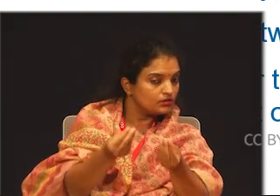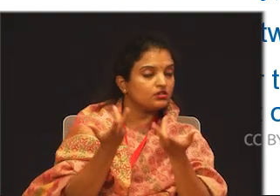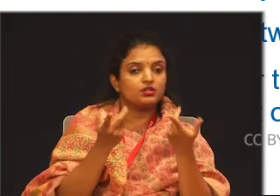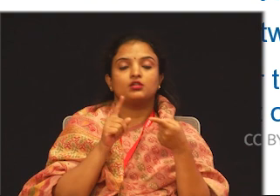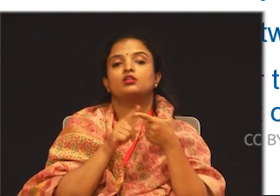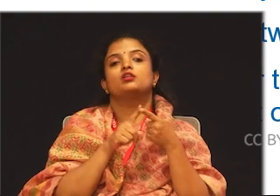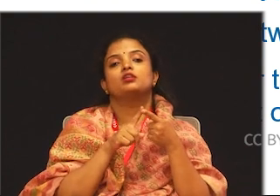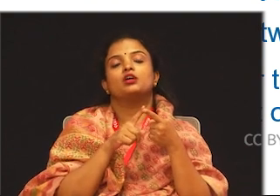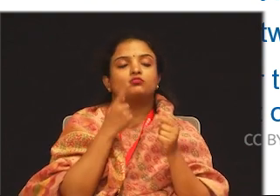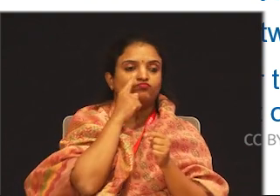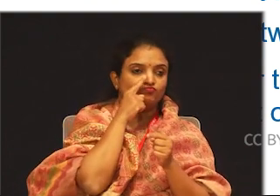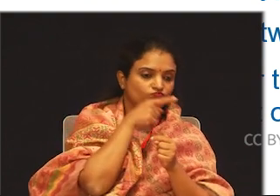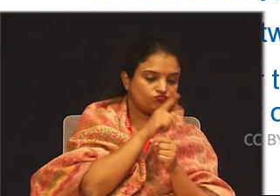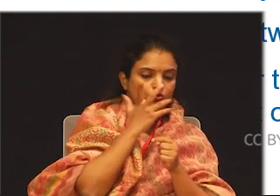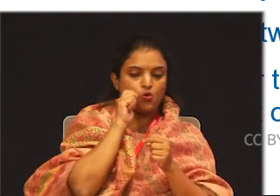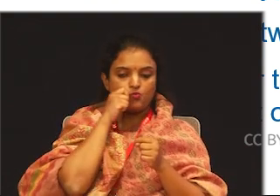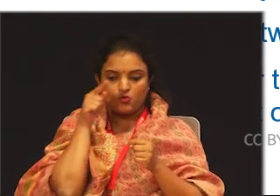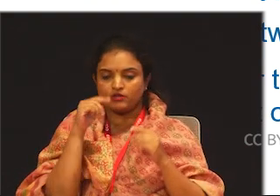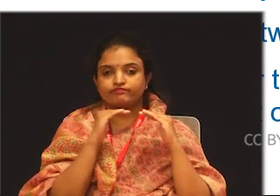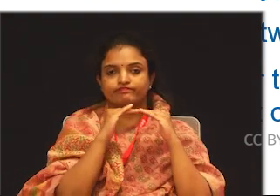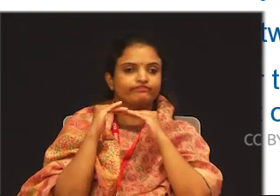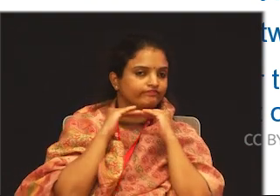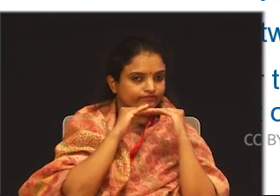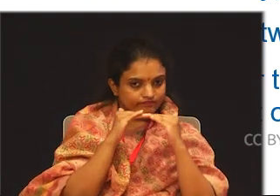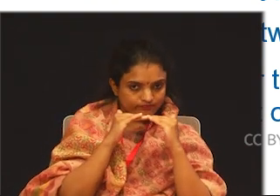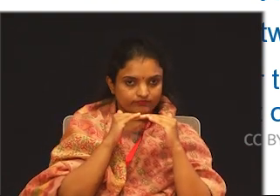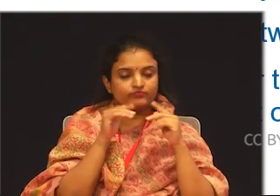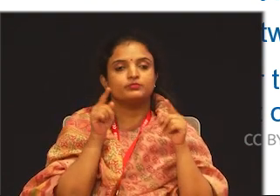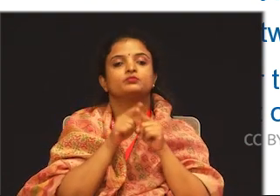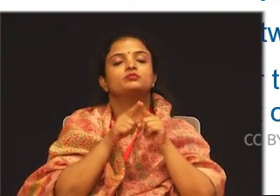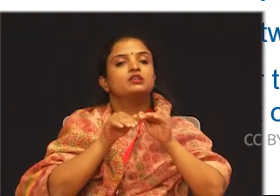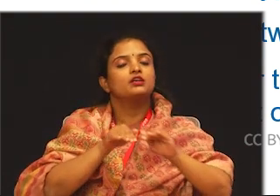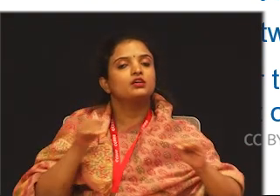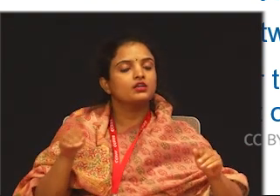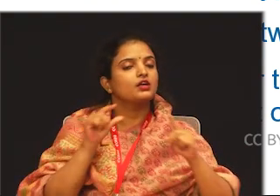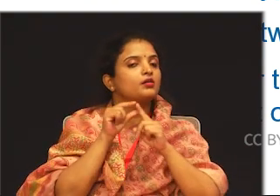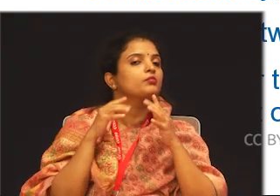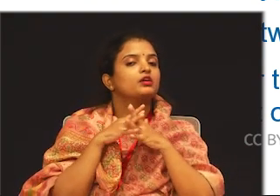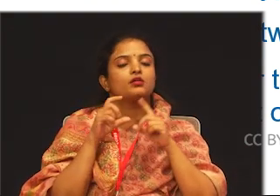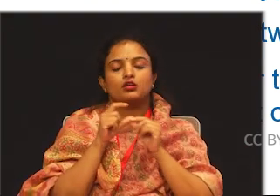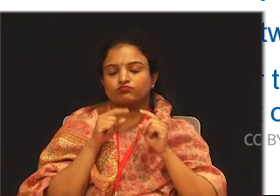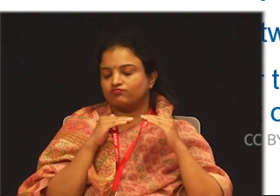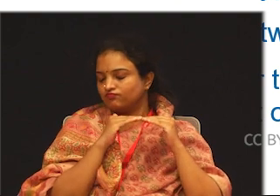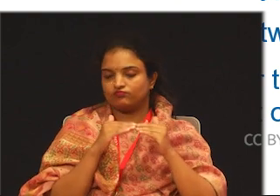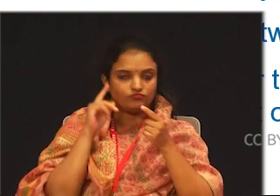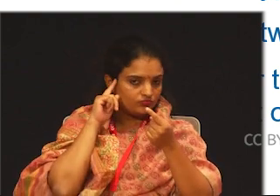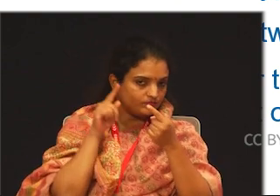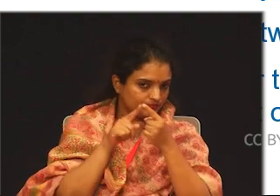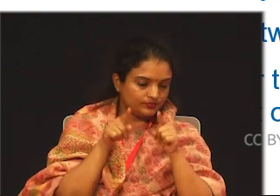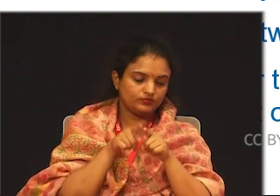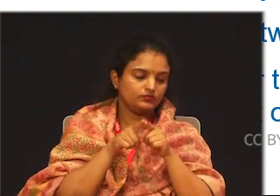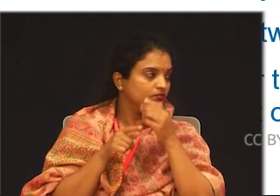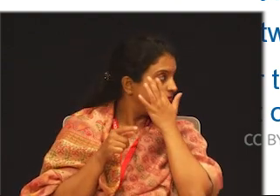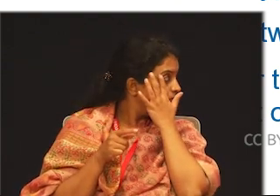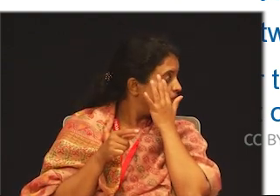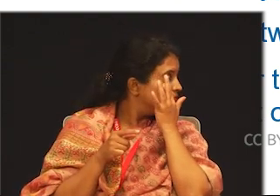equality between men and women, respect for the evolving capacities of children with disabilities, and respect for the right of children with